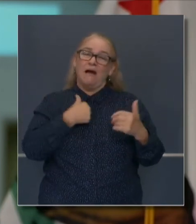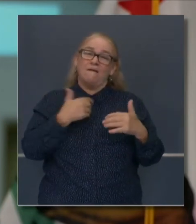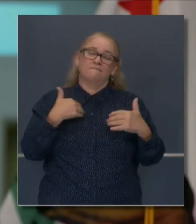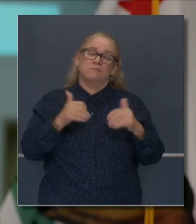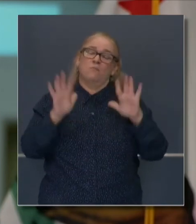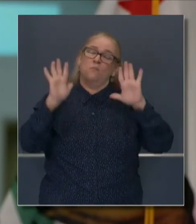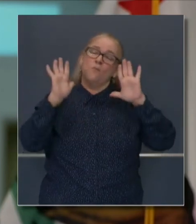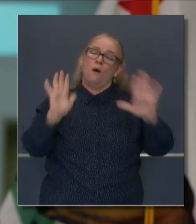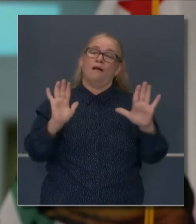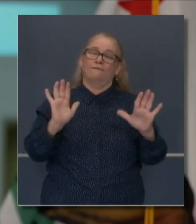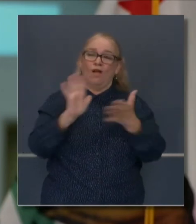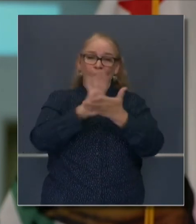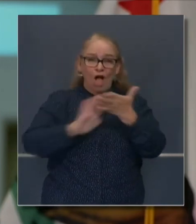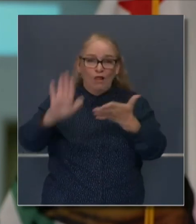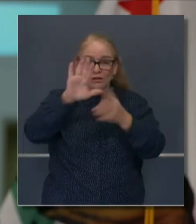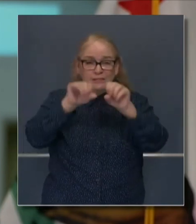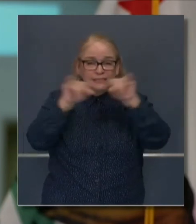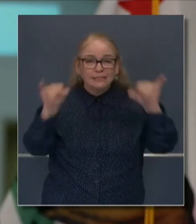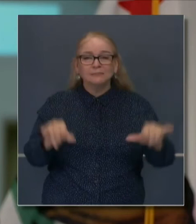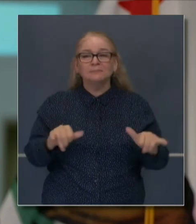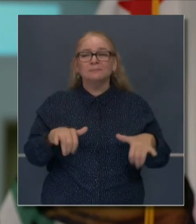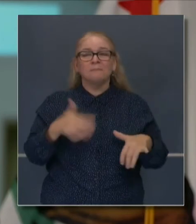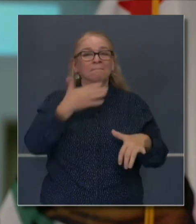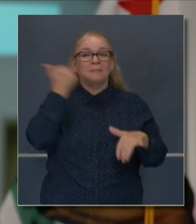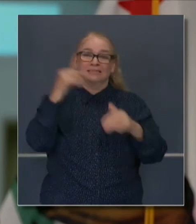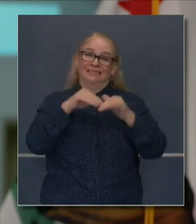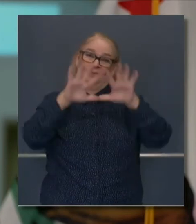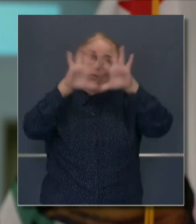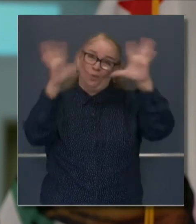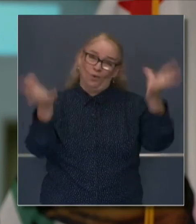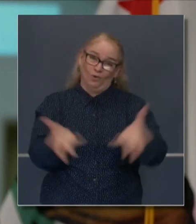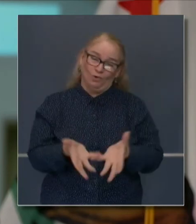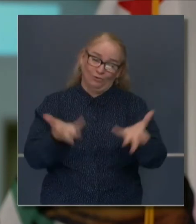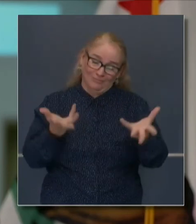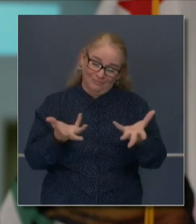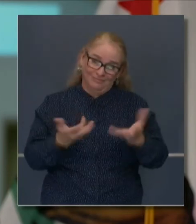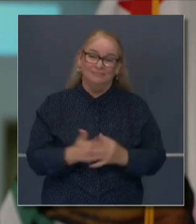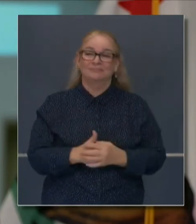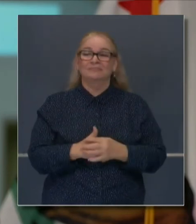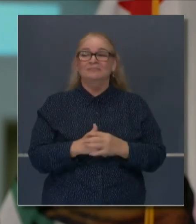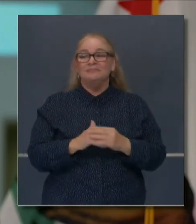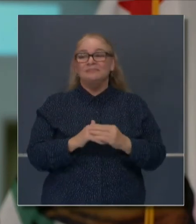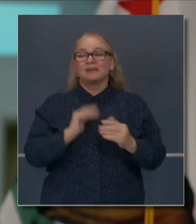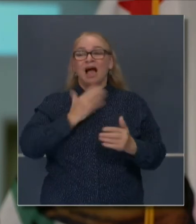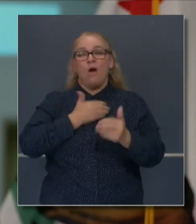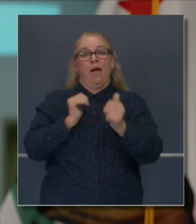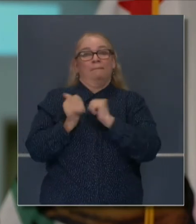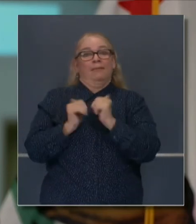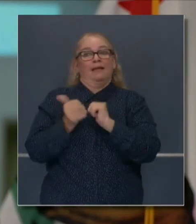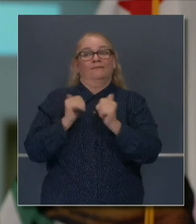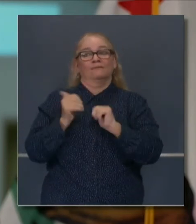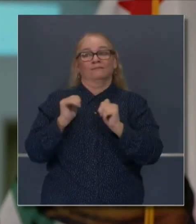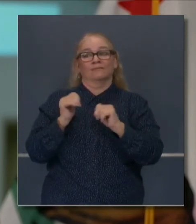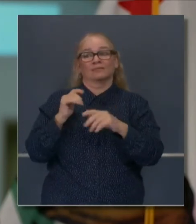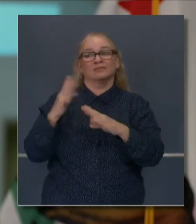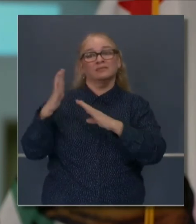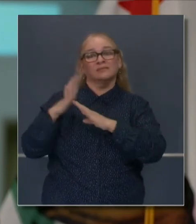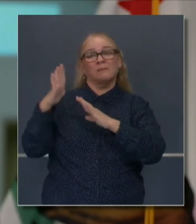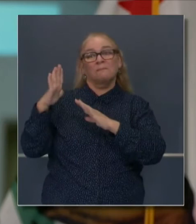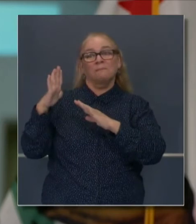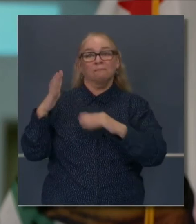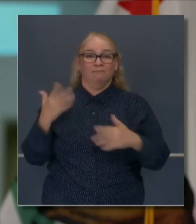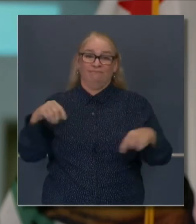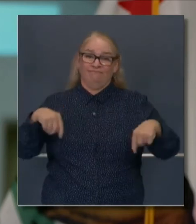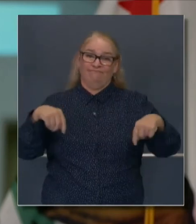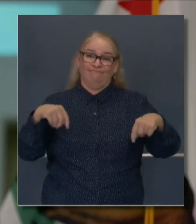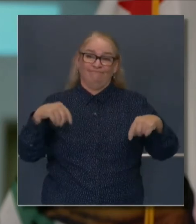anywhere in the world. The balance sheet of this state is extraordinary. Our competitiveness is second to none. The international status